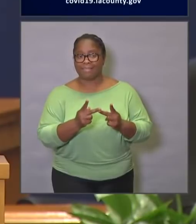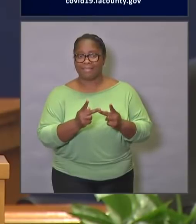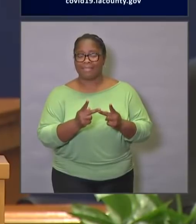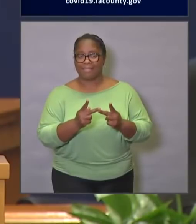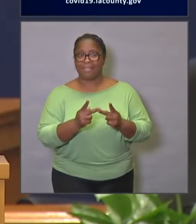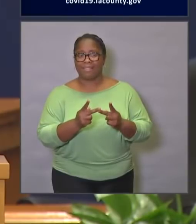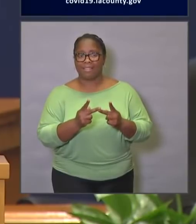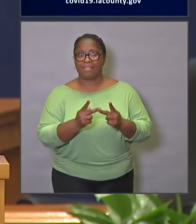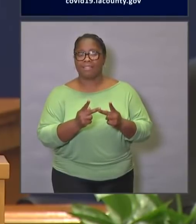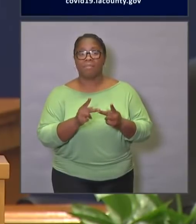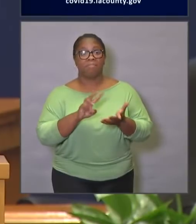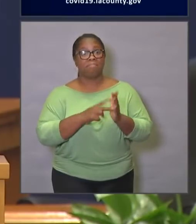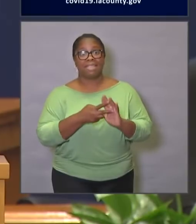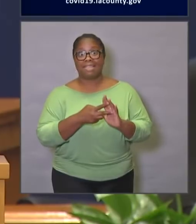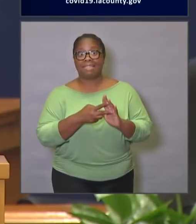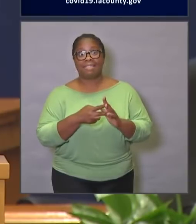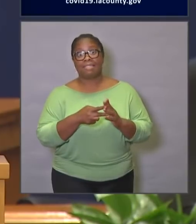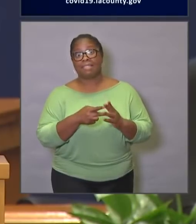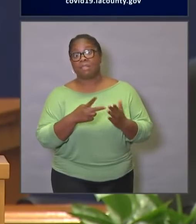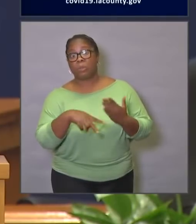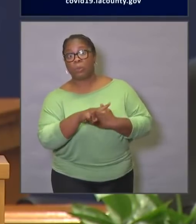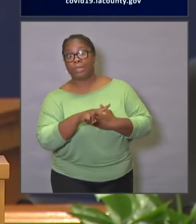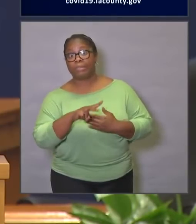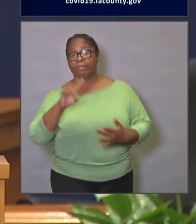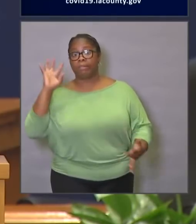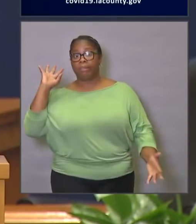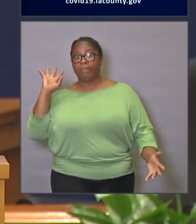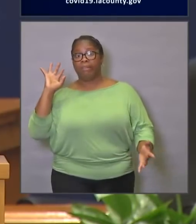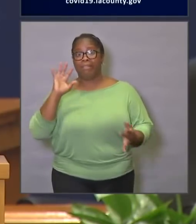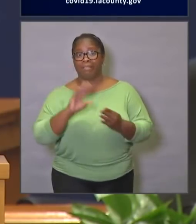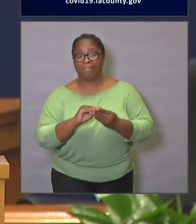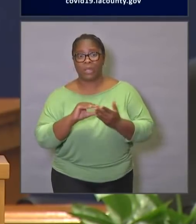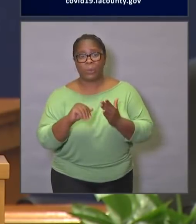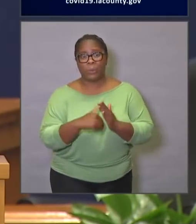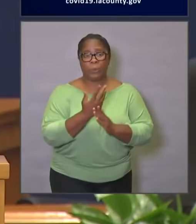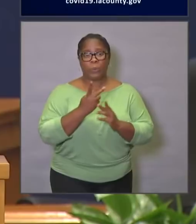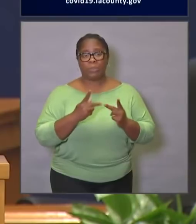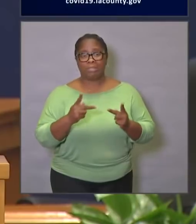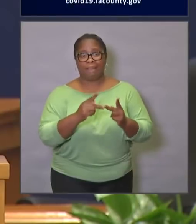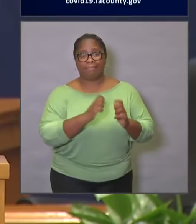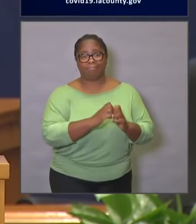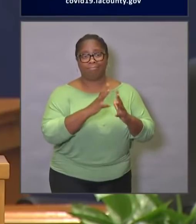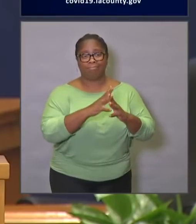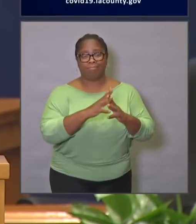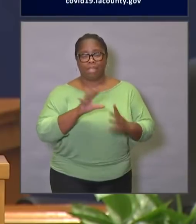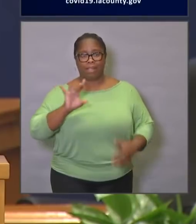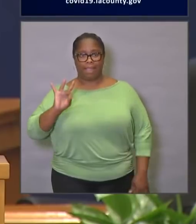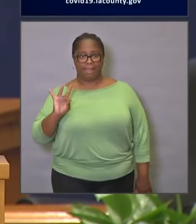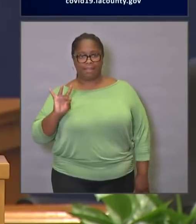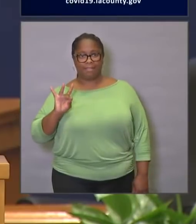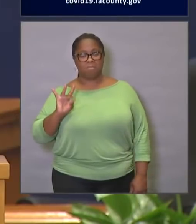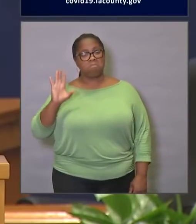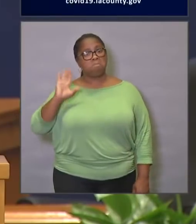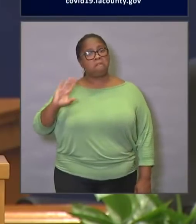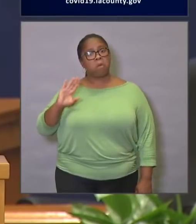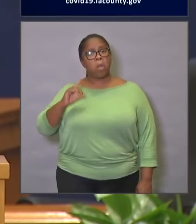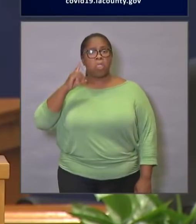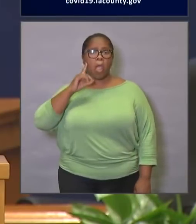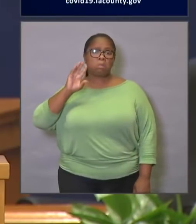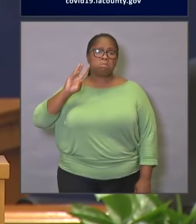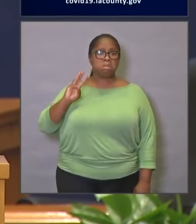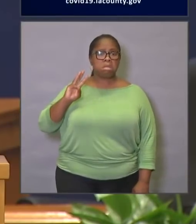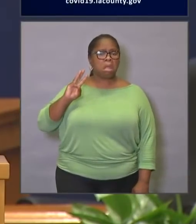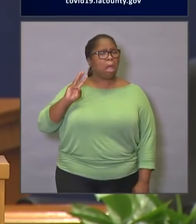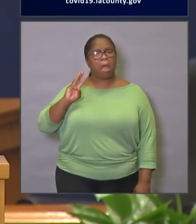bring the total number of new sites over the past couple of weeks that are added to 8. We were previously planning on adding 6, but